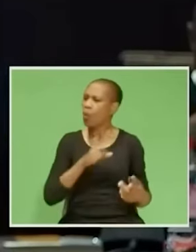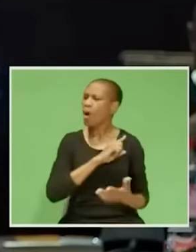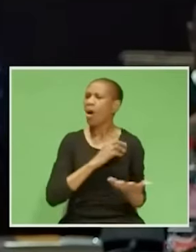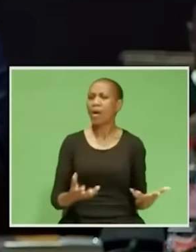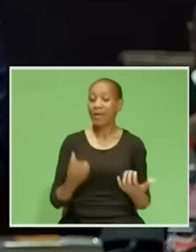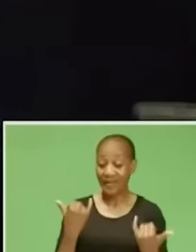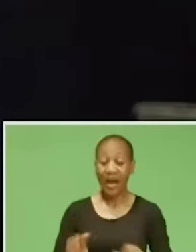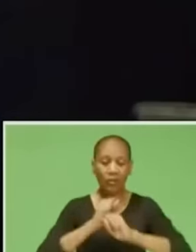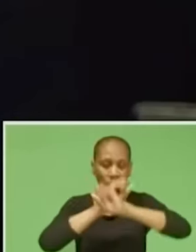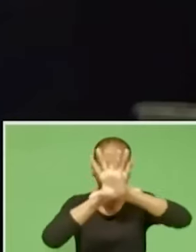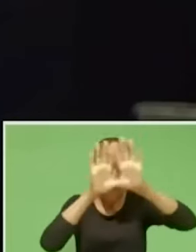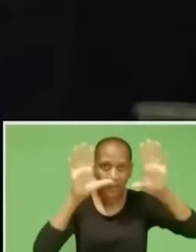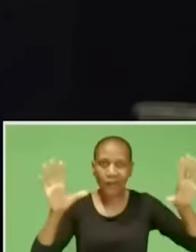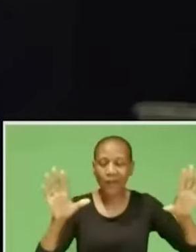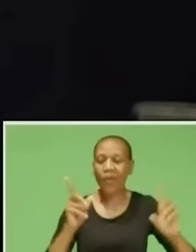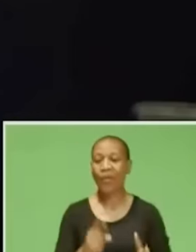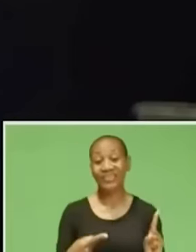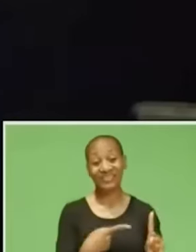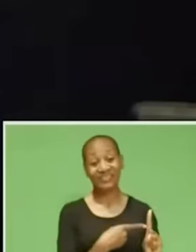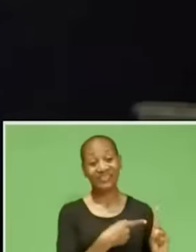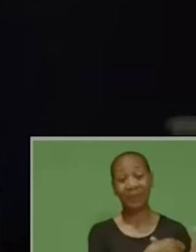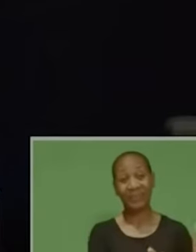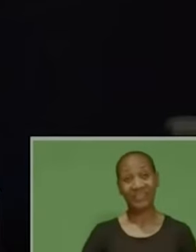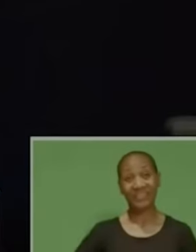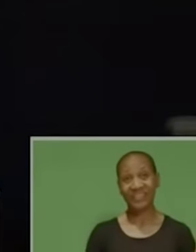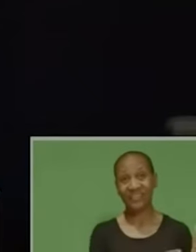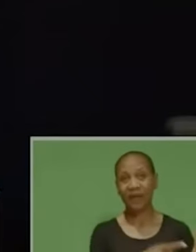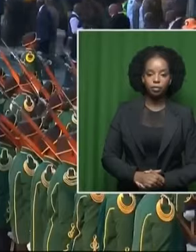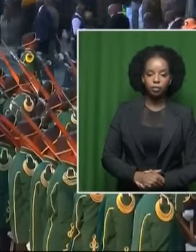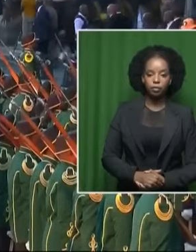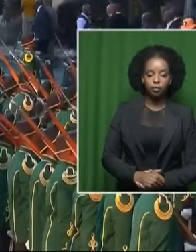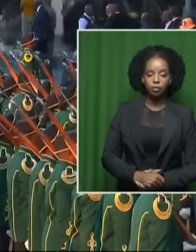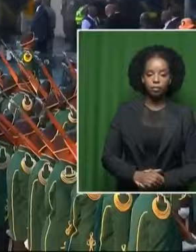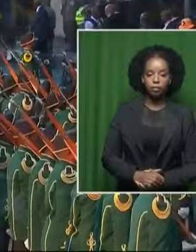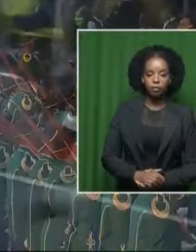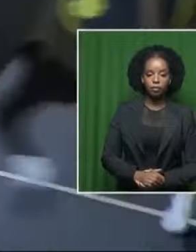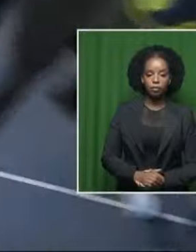quite clear that President Ramaphosa has failed.